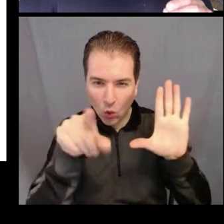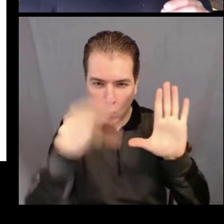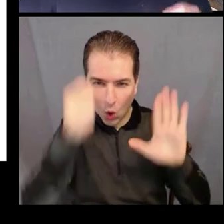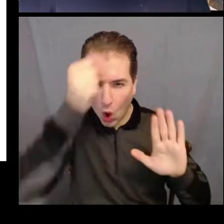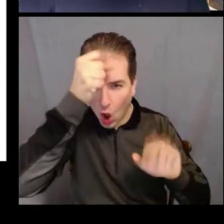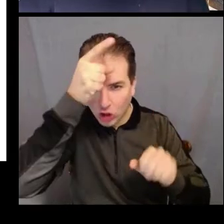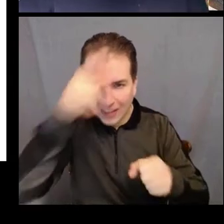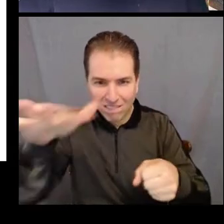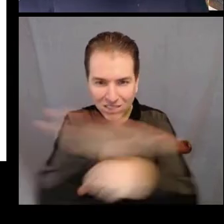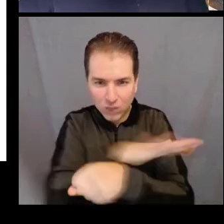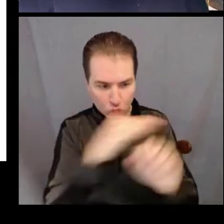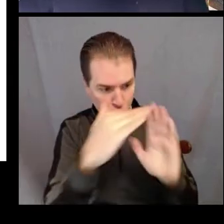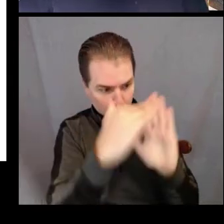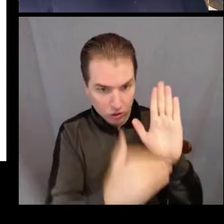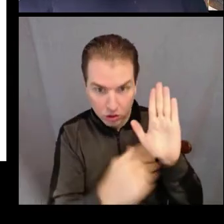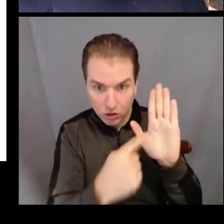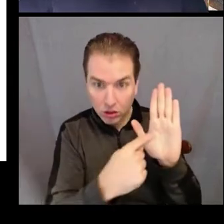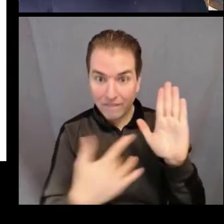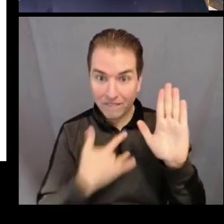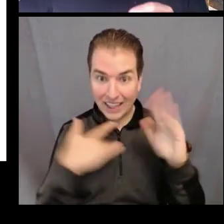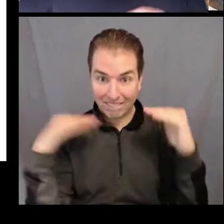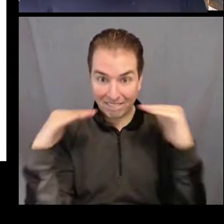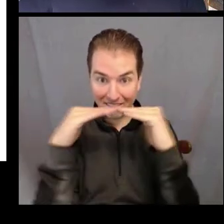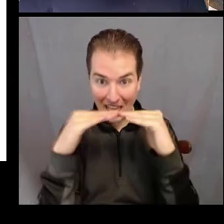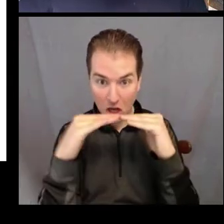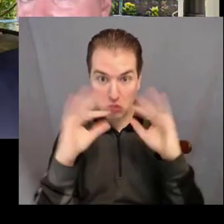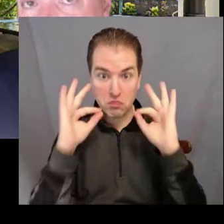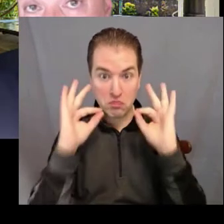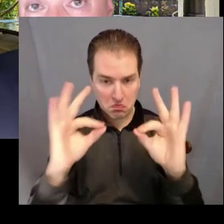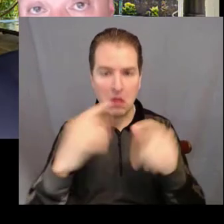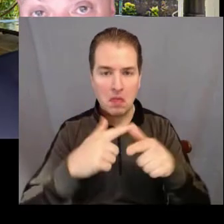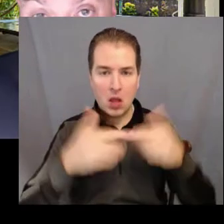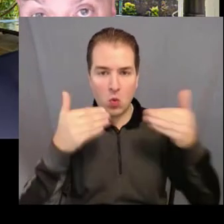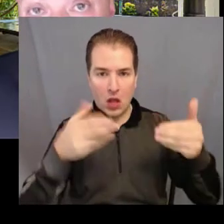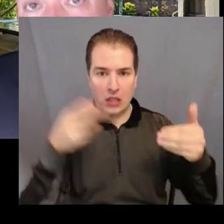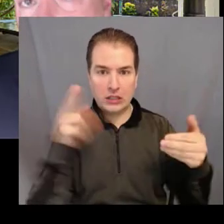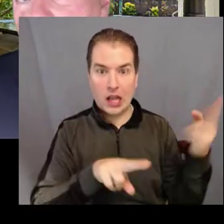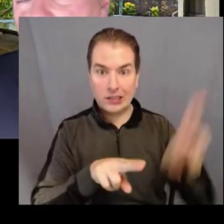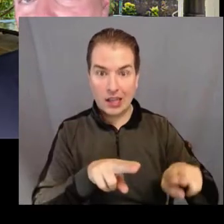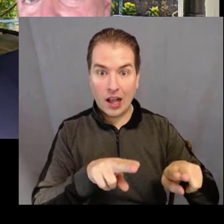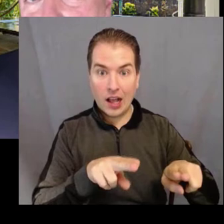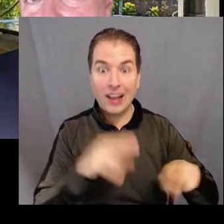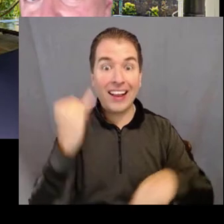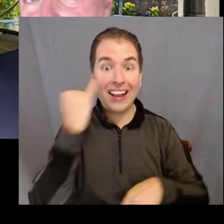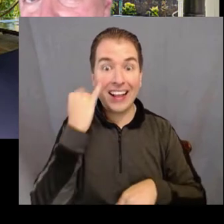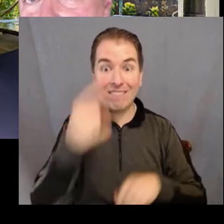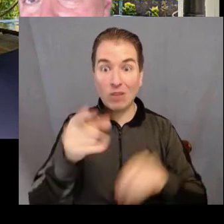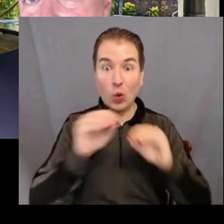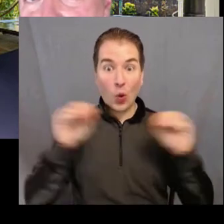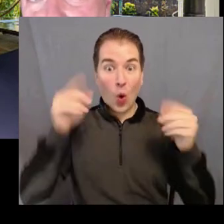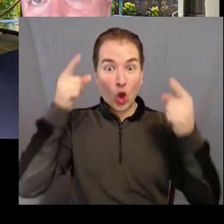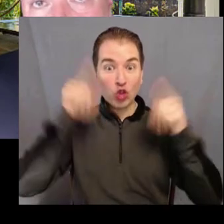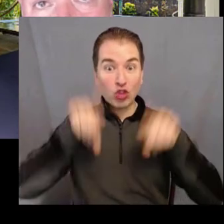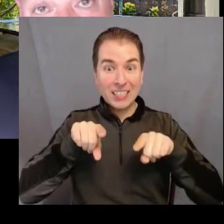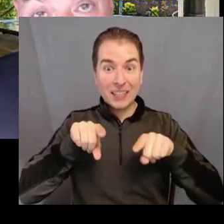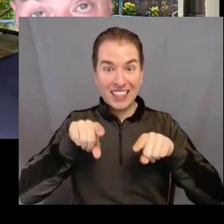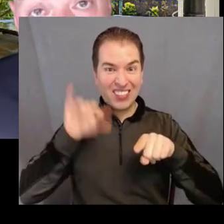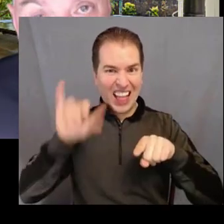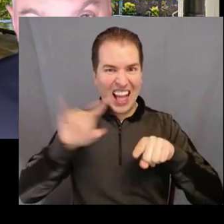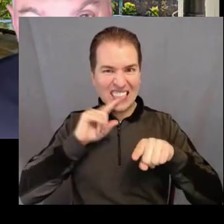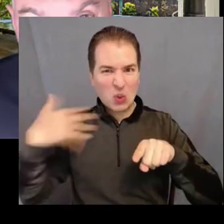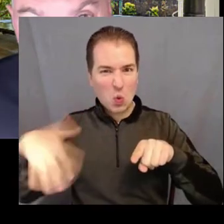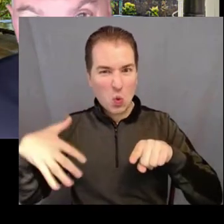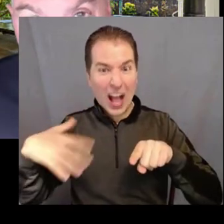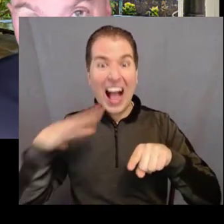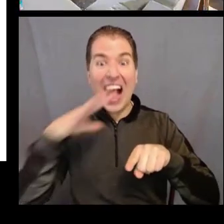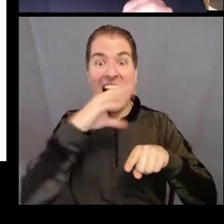you understand every clause in the agreement, and remember, the only thing worse than operating without an agreement is operating